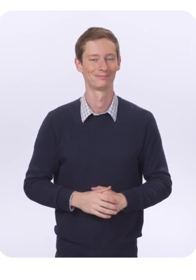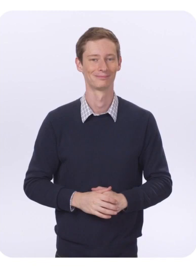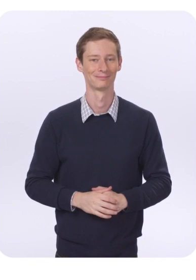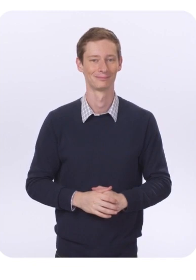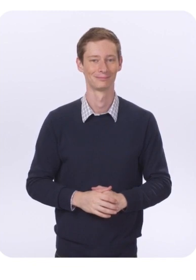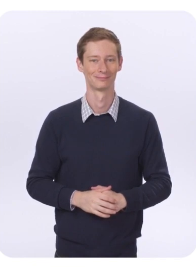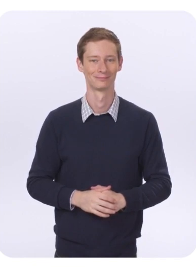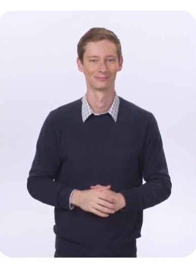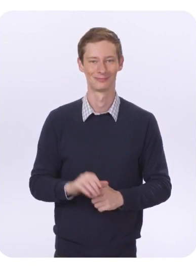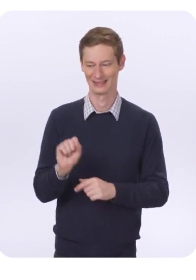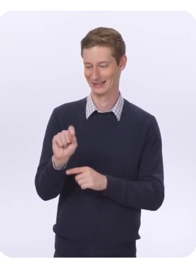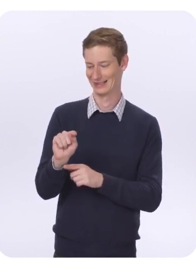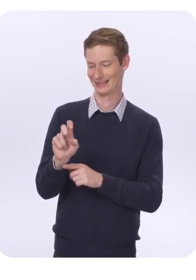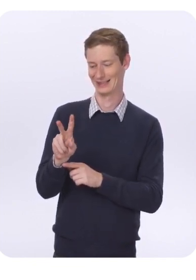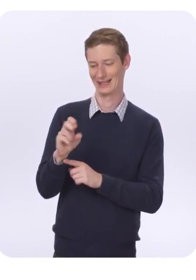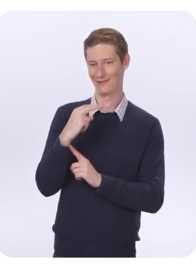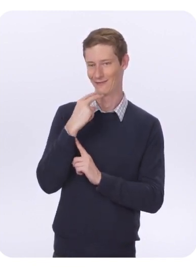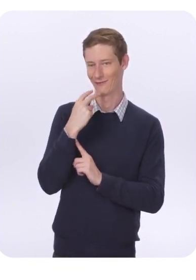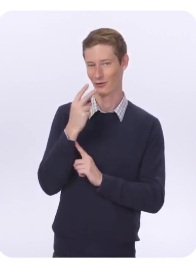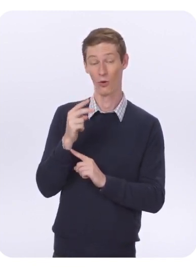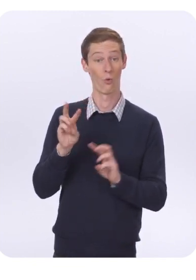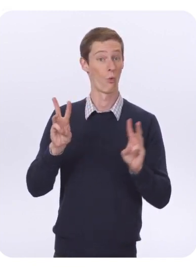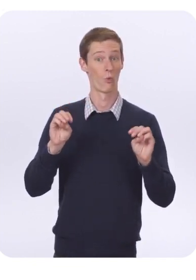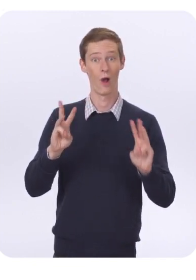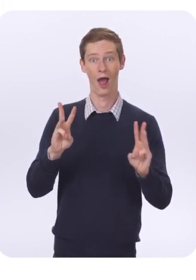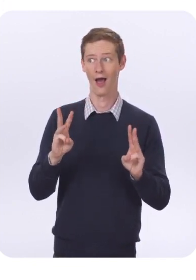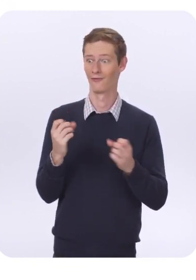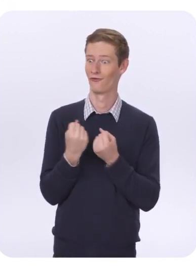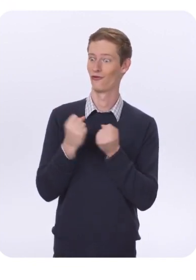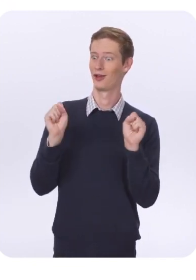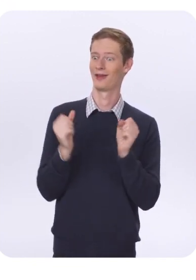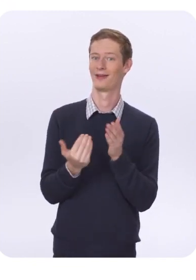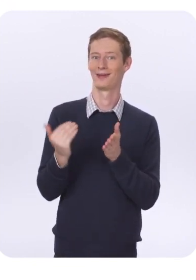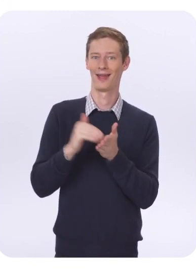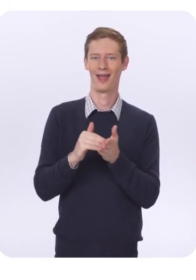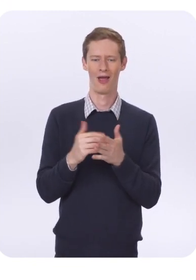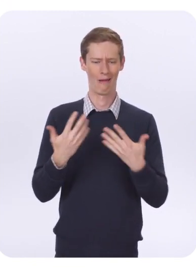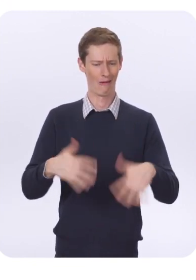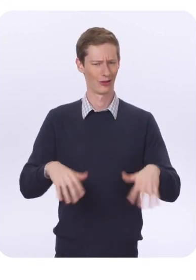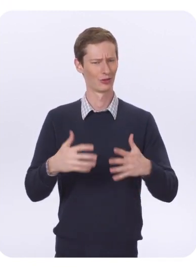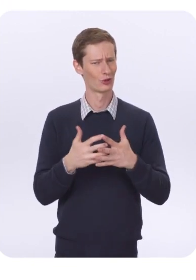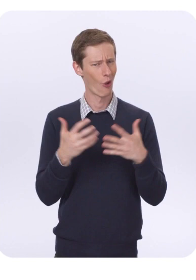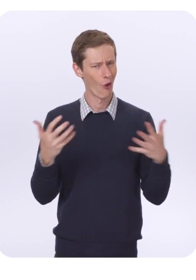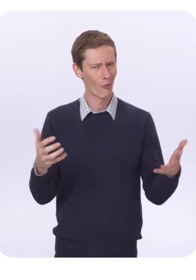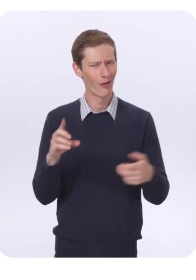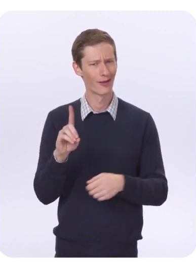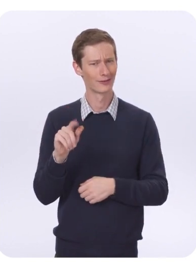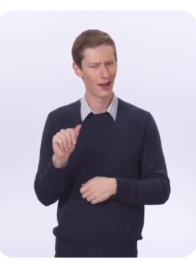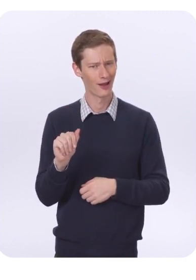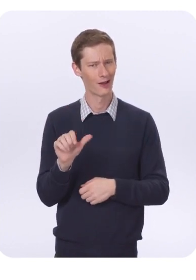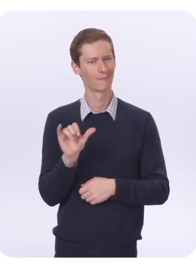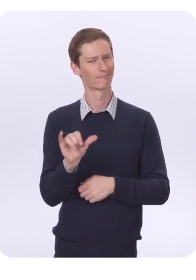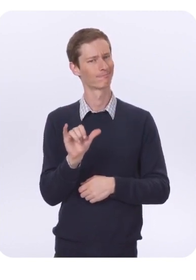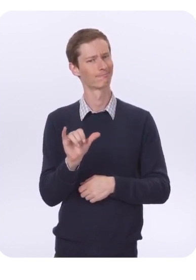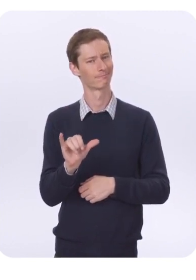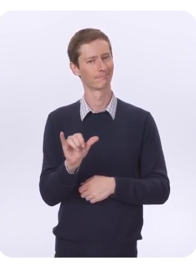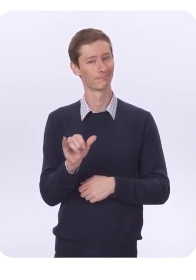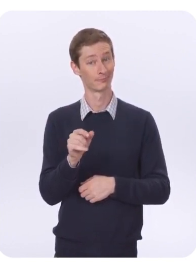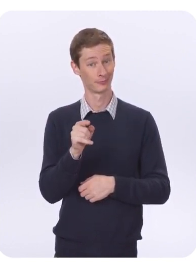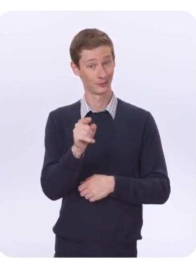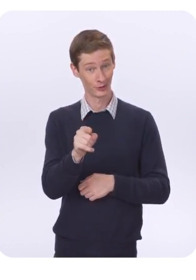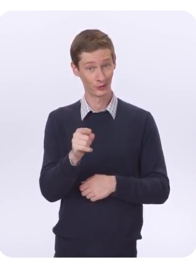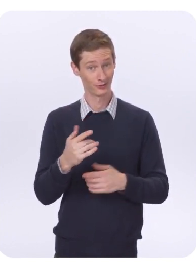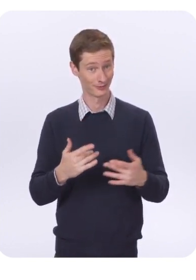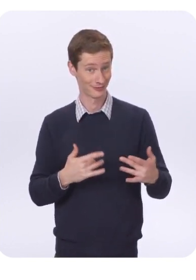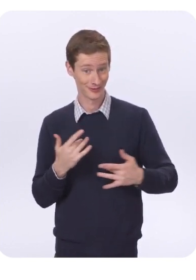Wow, it's good to be out again. So much data to be collected. But I'm sure you can't wait